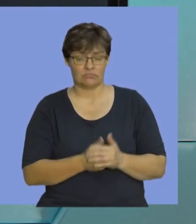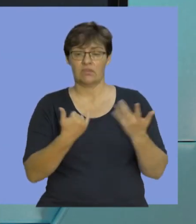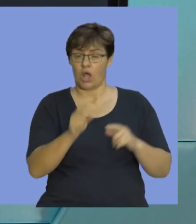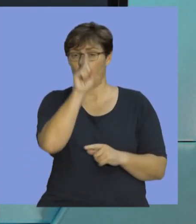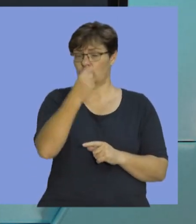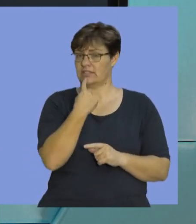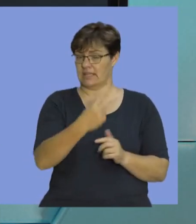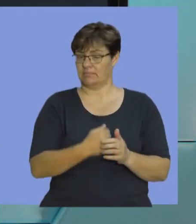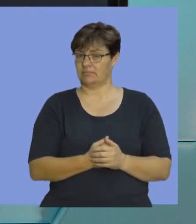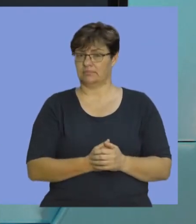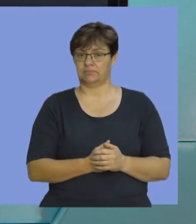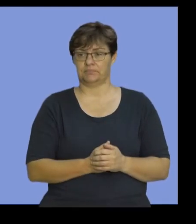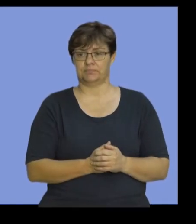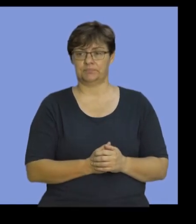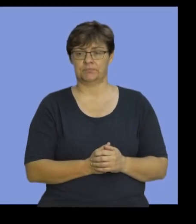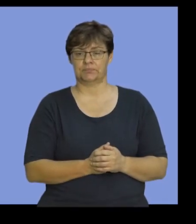that says,